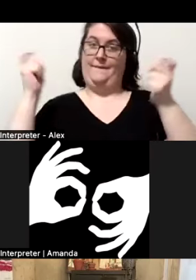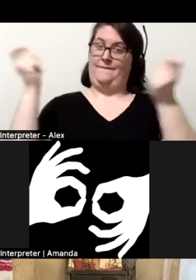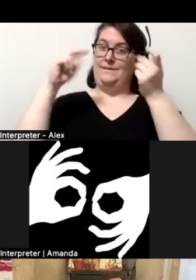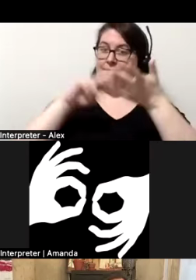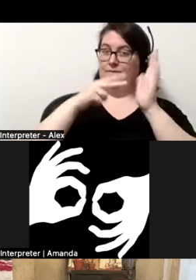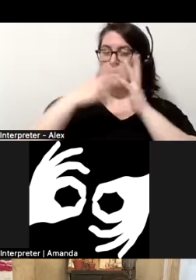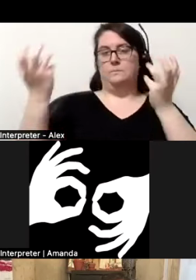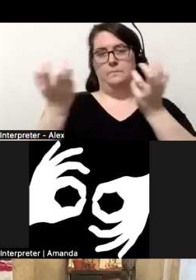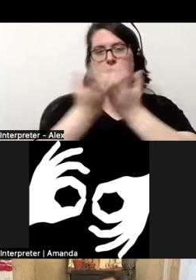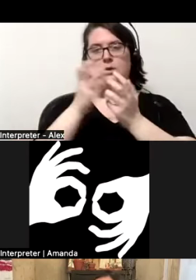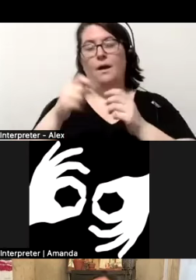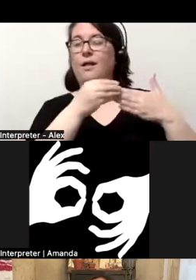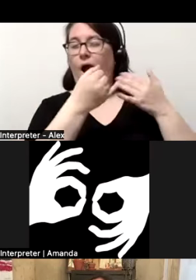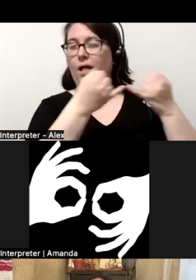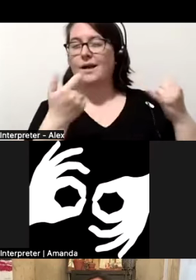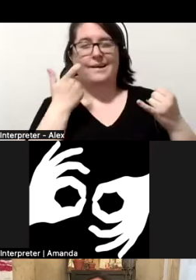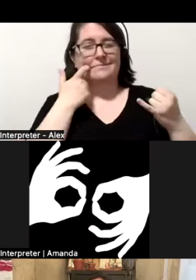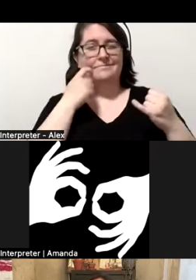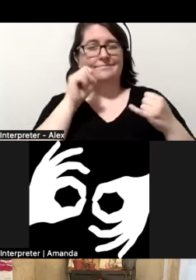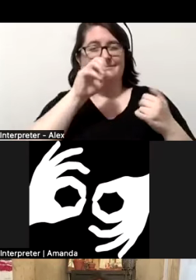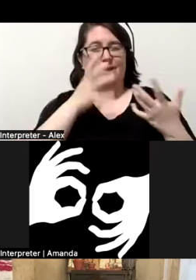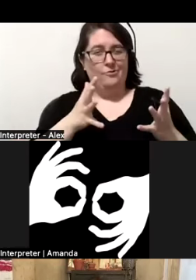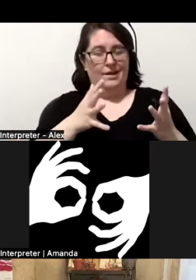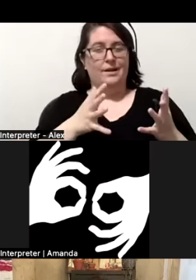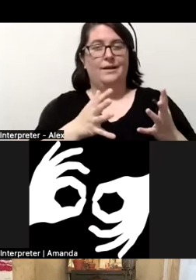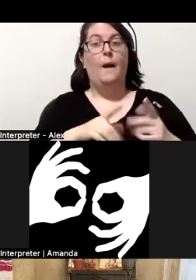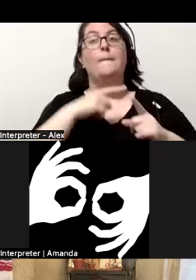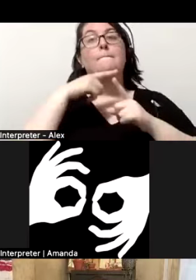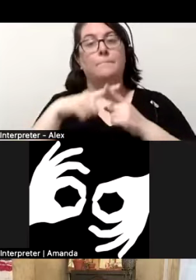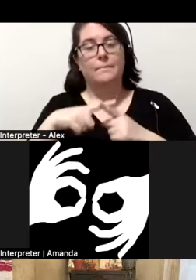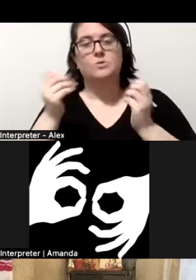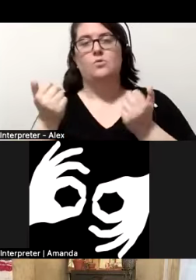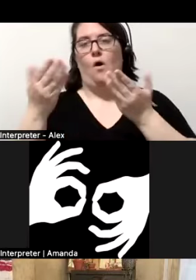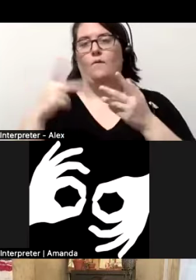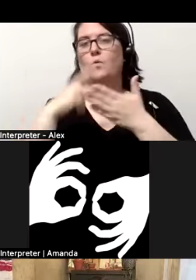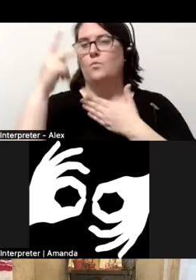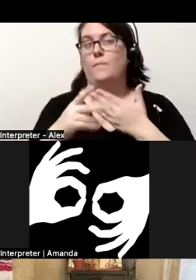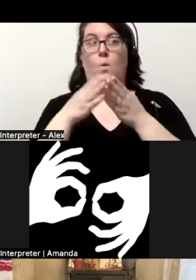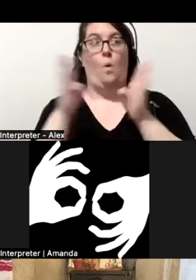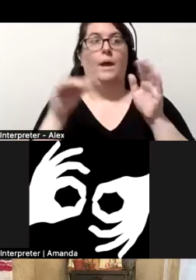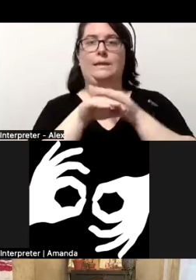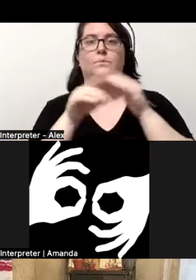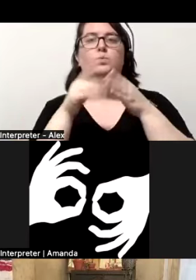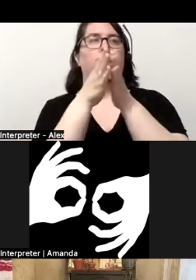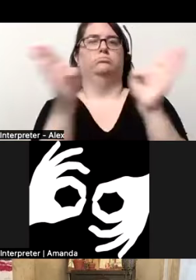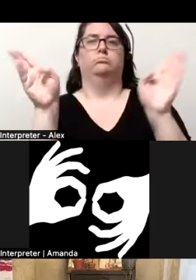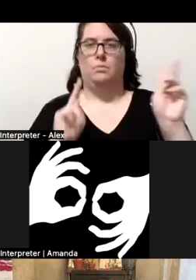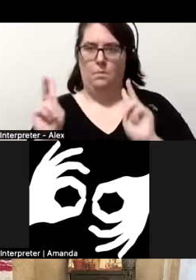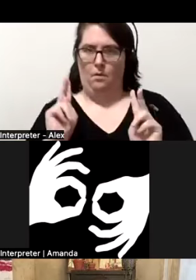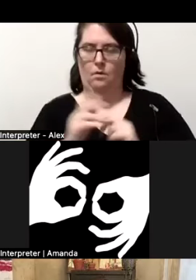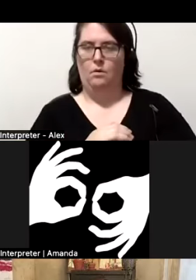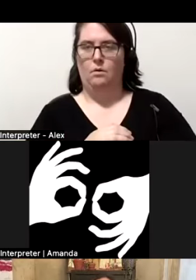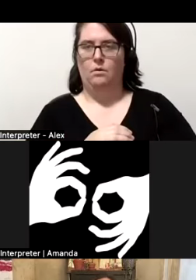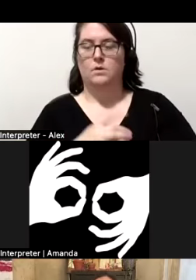the guidelines, which I also read earlier. And they have to offer programming that is open and accessible to the broader public. So for